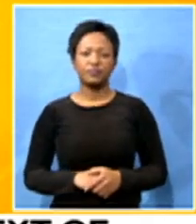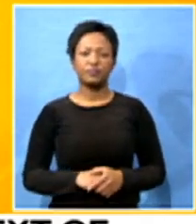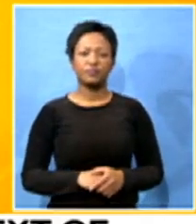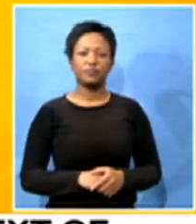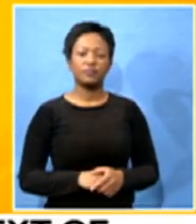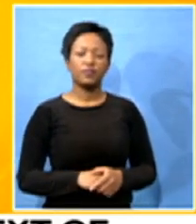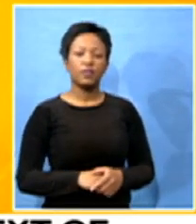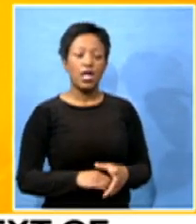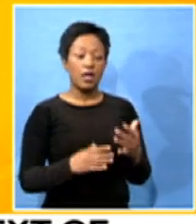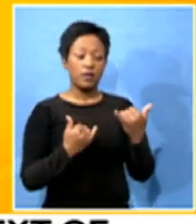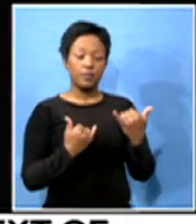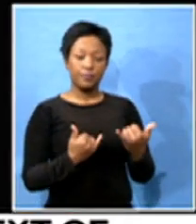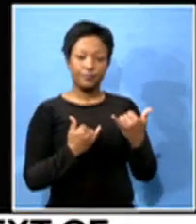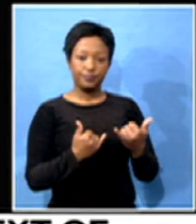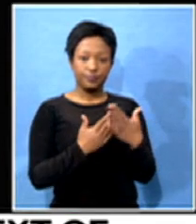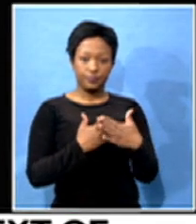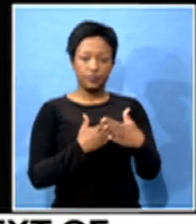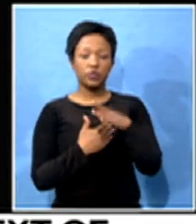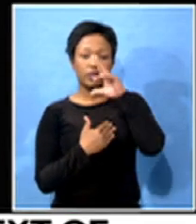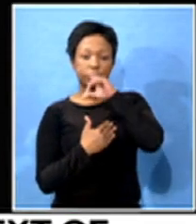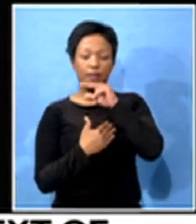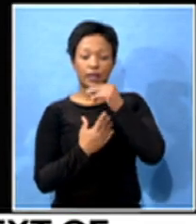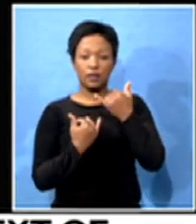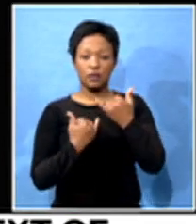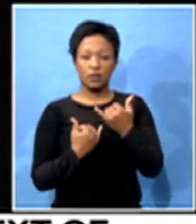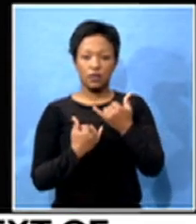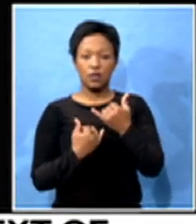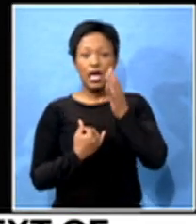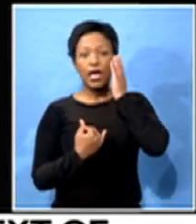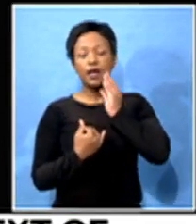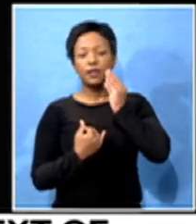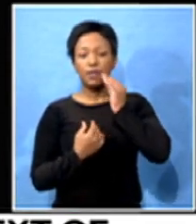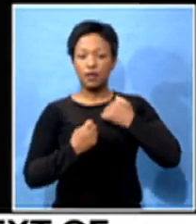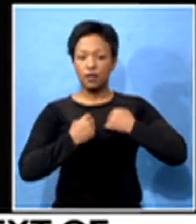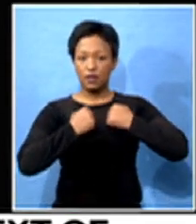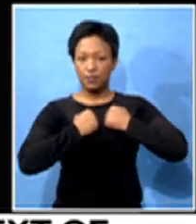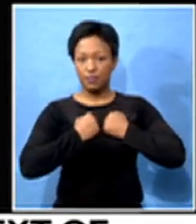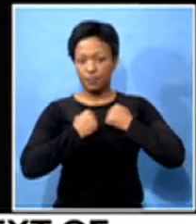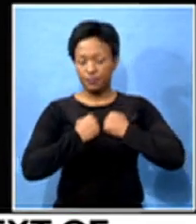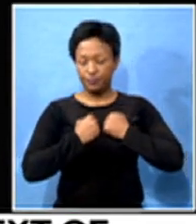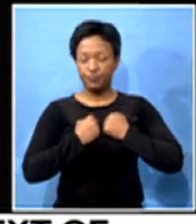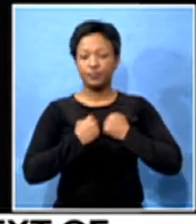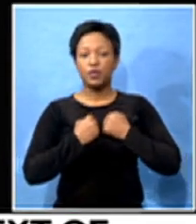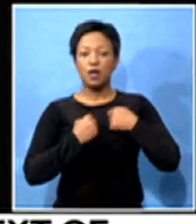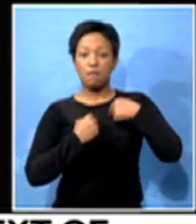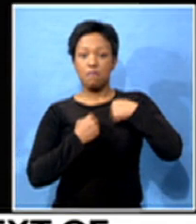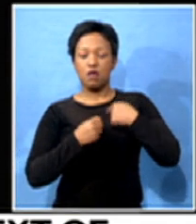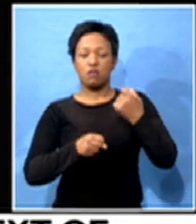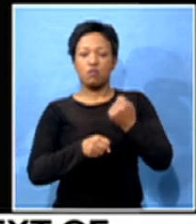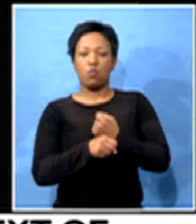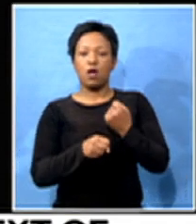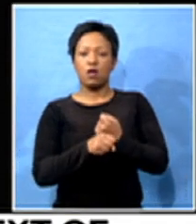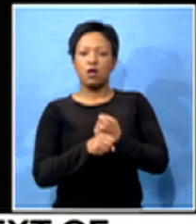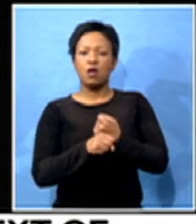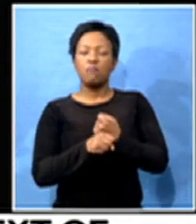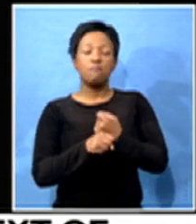As we speak currently now, I'm talking from my experience as I come from the mining affected